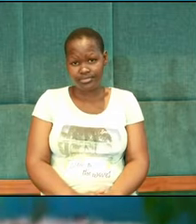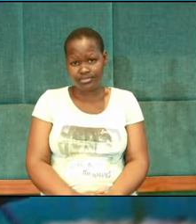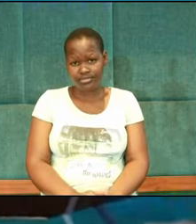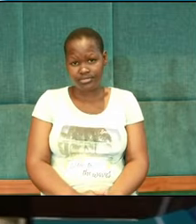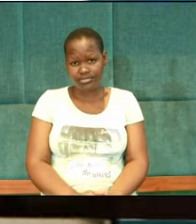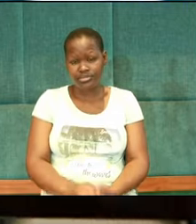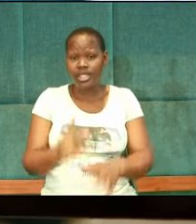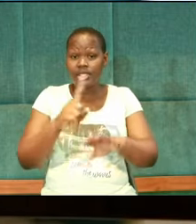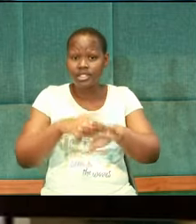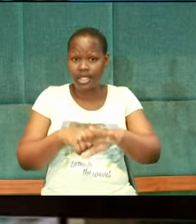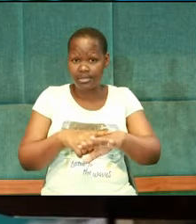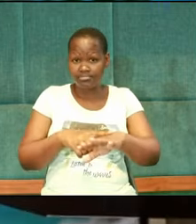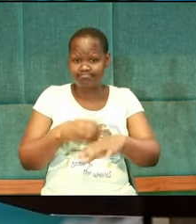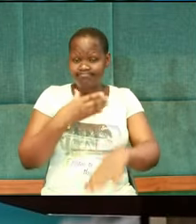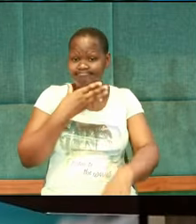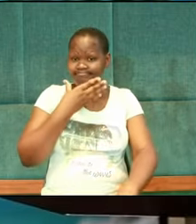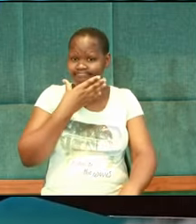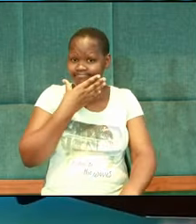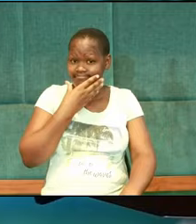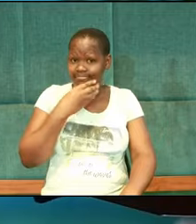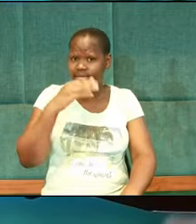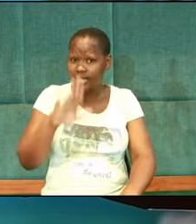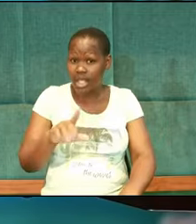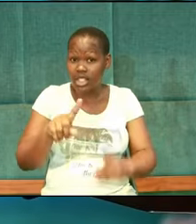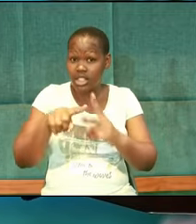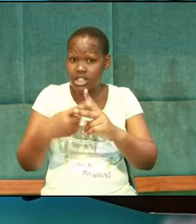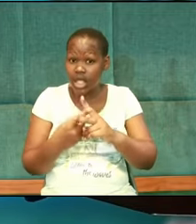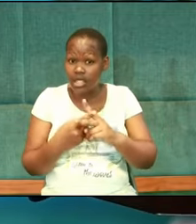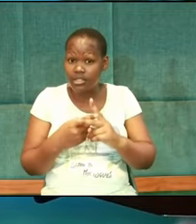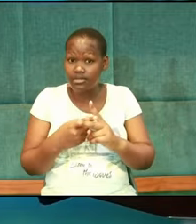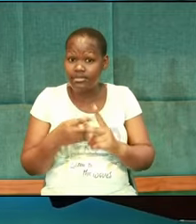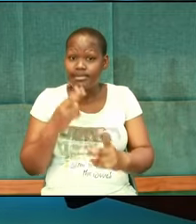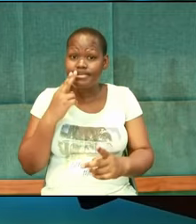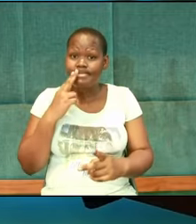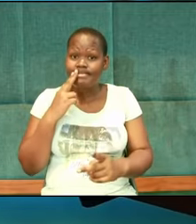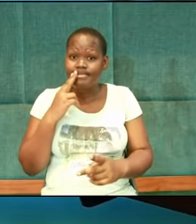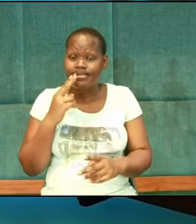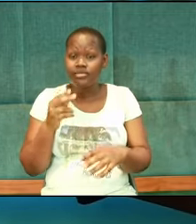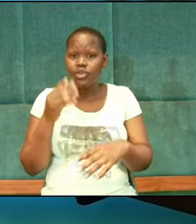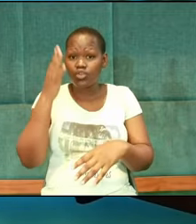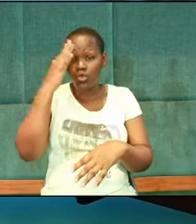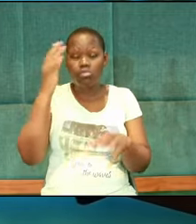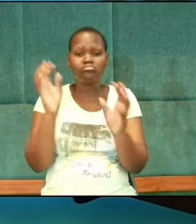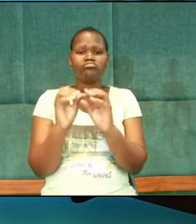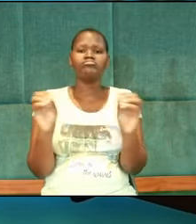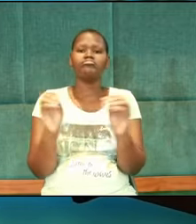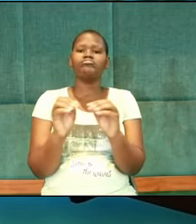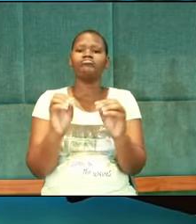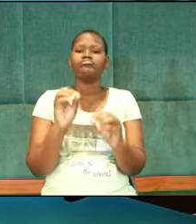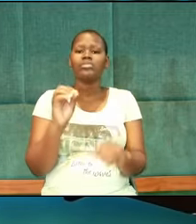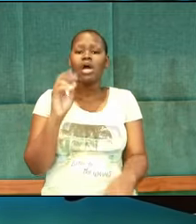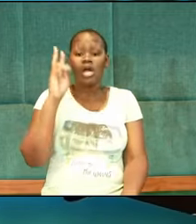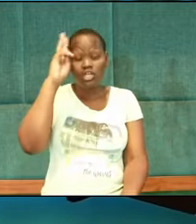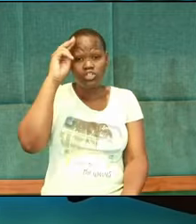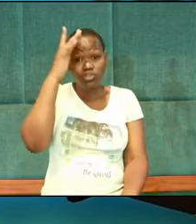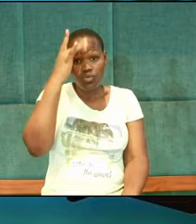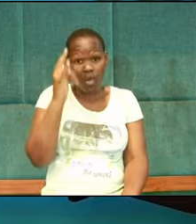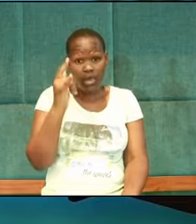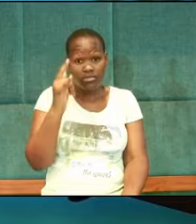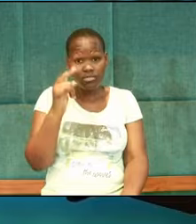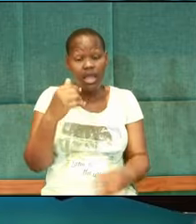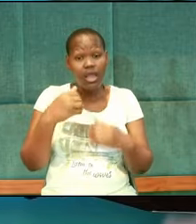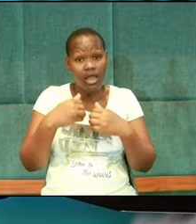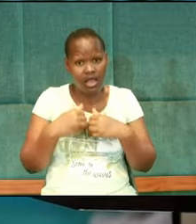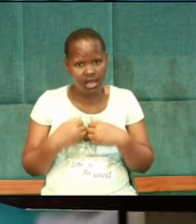When your son starts smoking, you don't know until he's grown. Do you know the reason why? You lack the